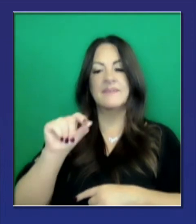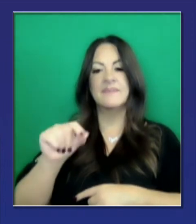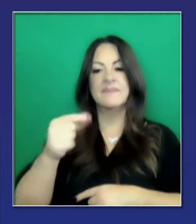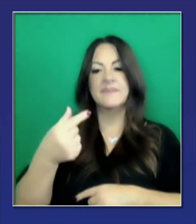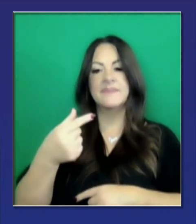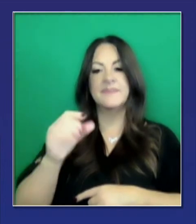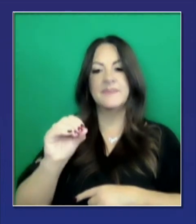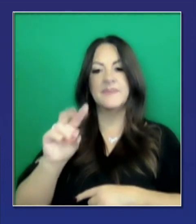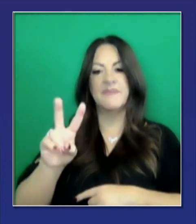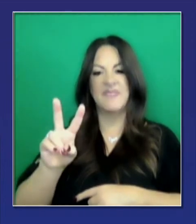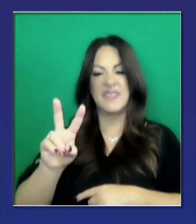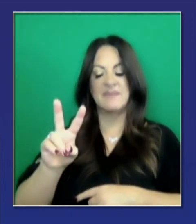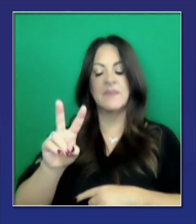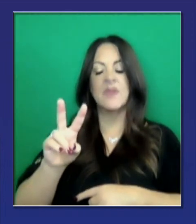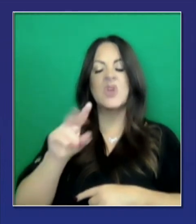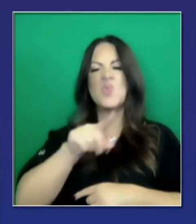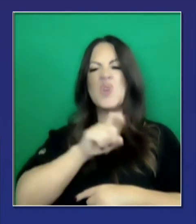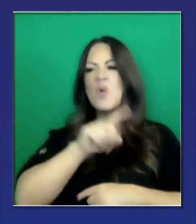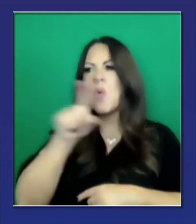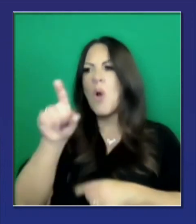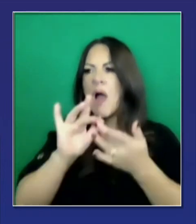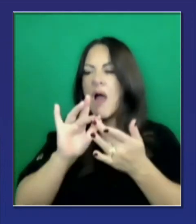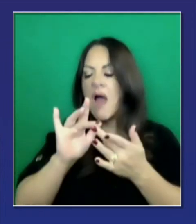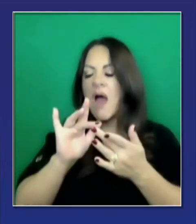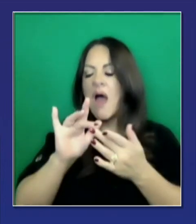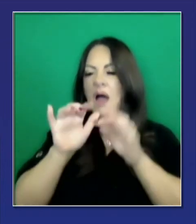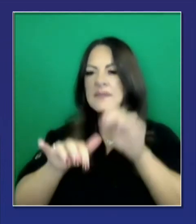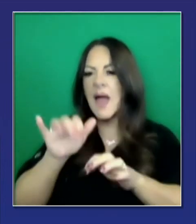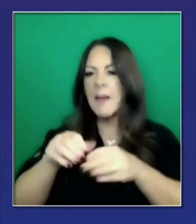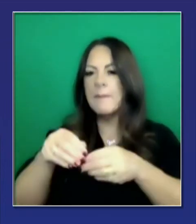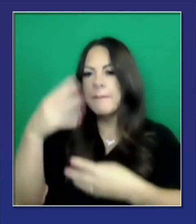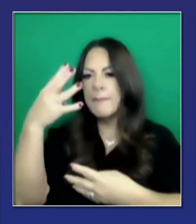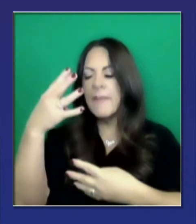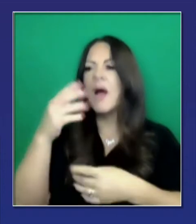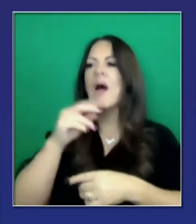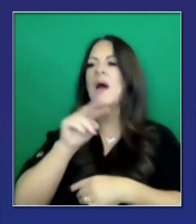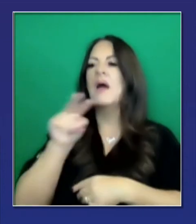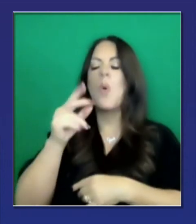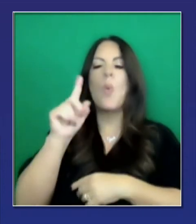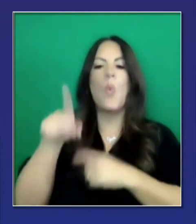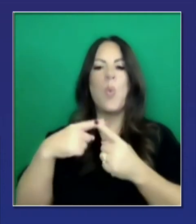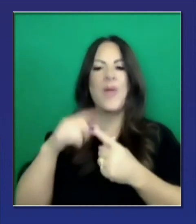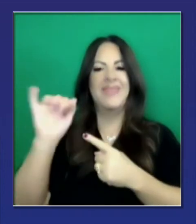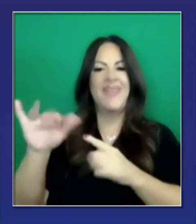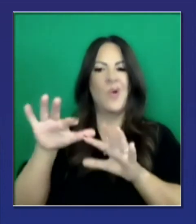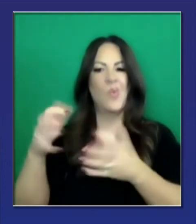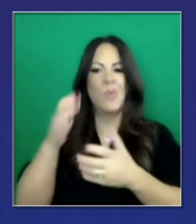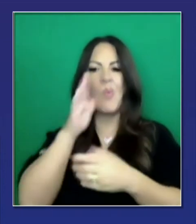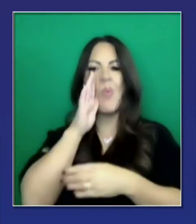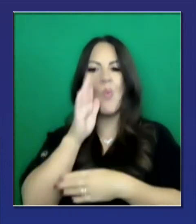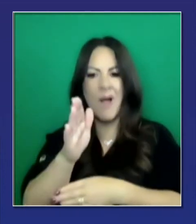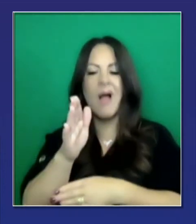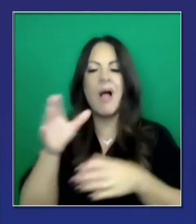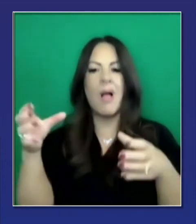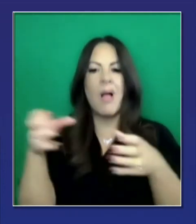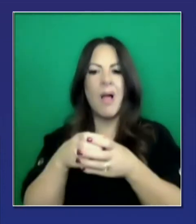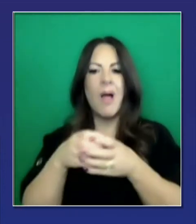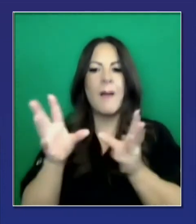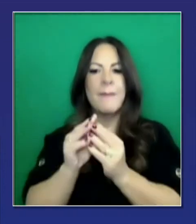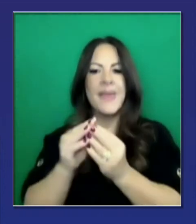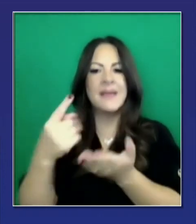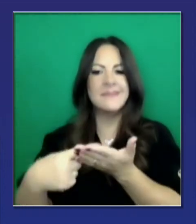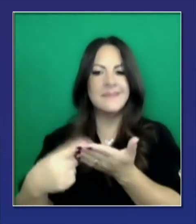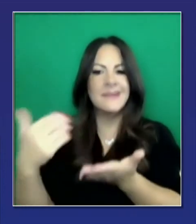being discussed. You can watch the drafting guidelines work group presentation, and you can get a sense of